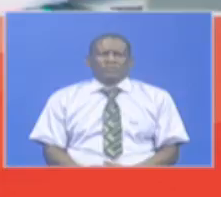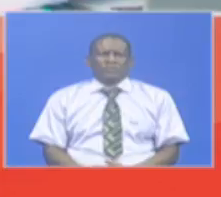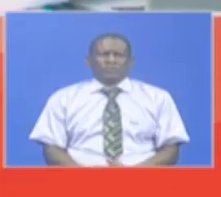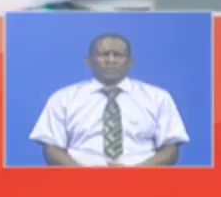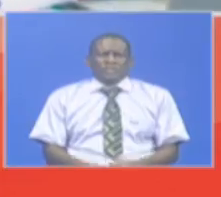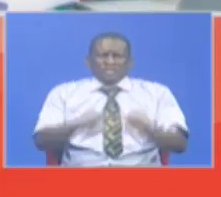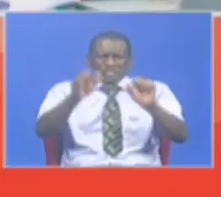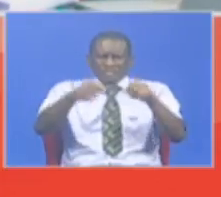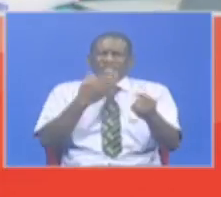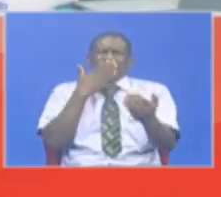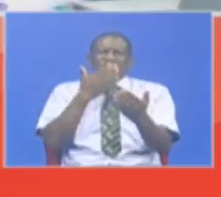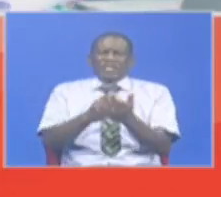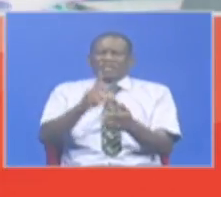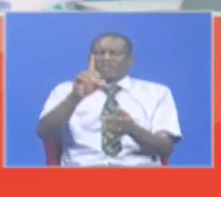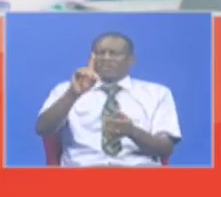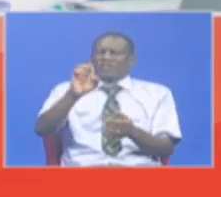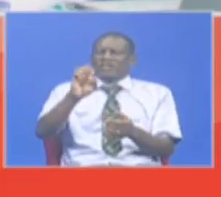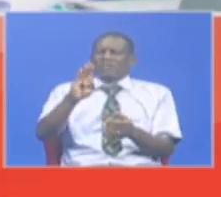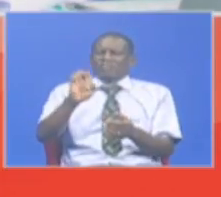you, Duval. I think